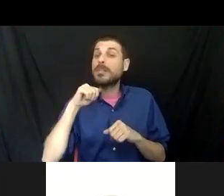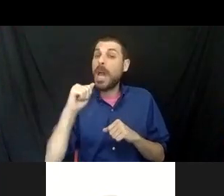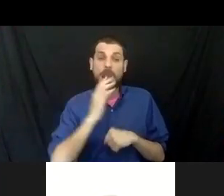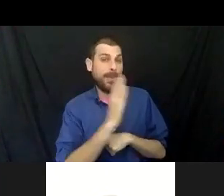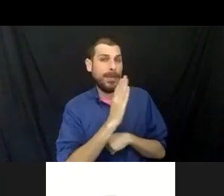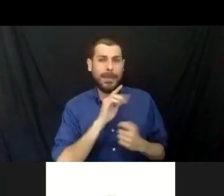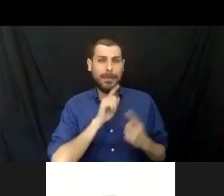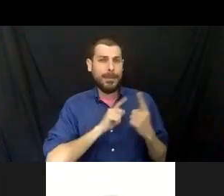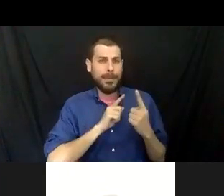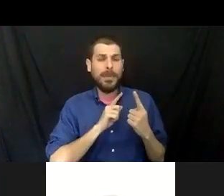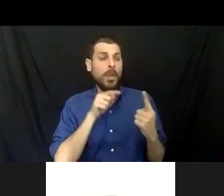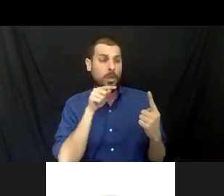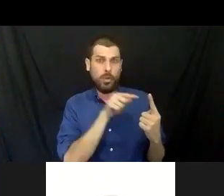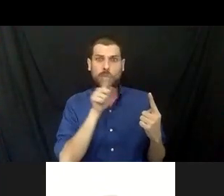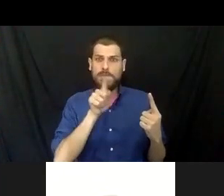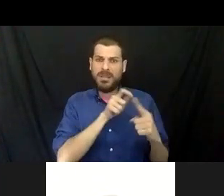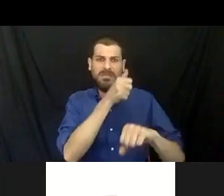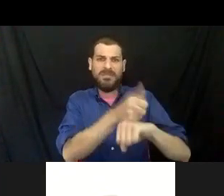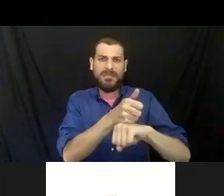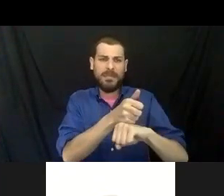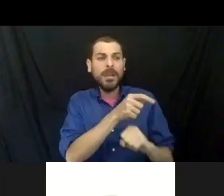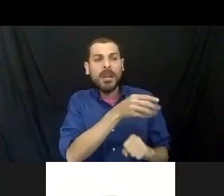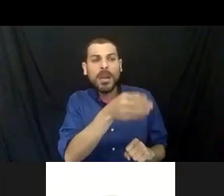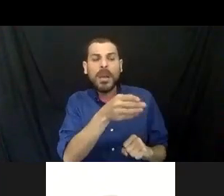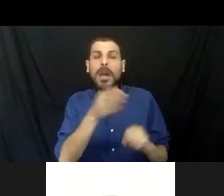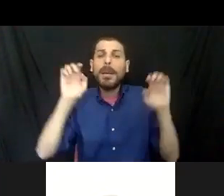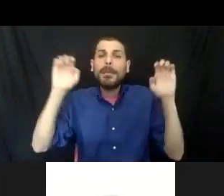identifiable person who is your person to help with your loan.